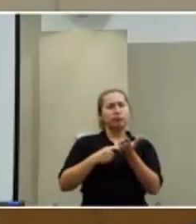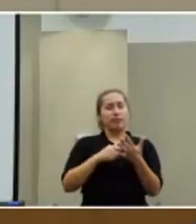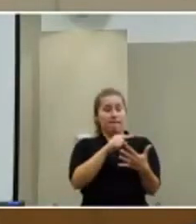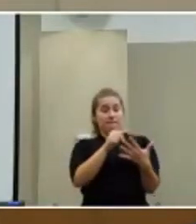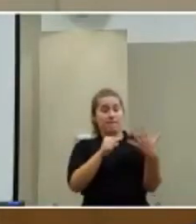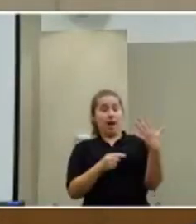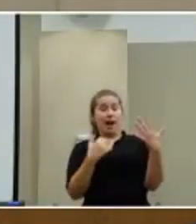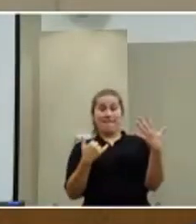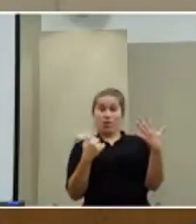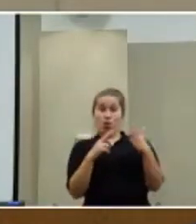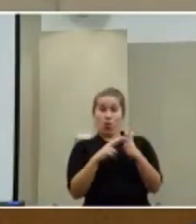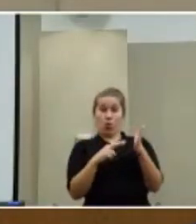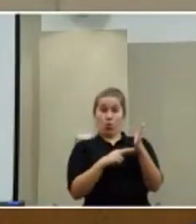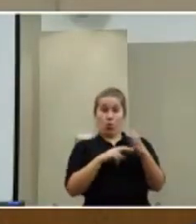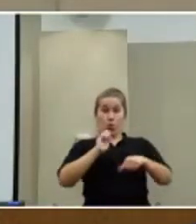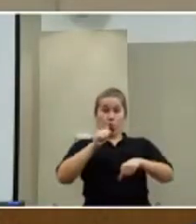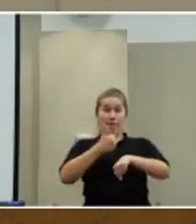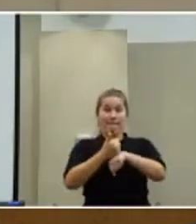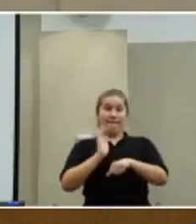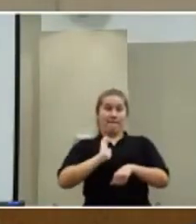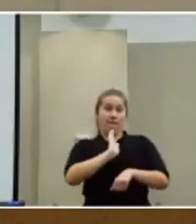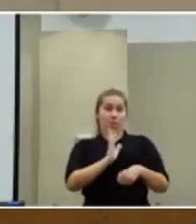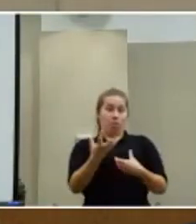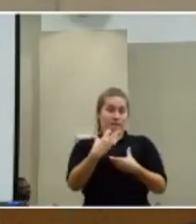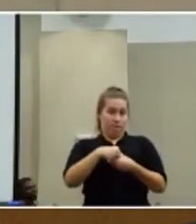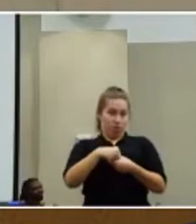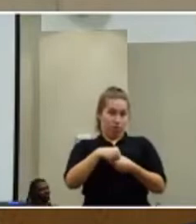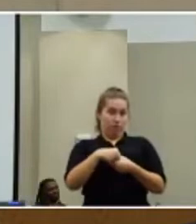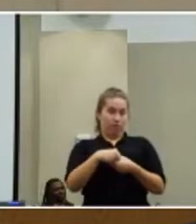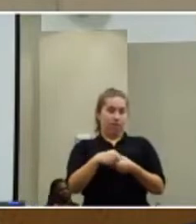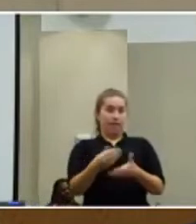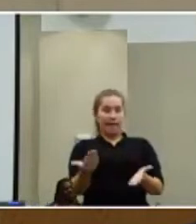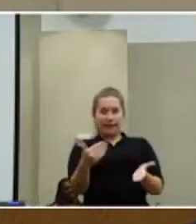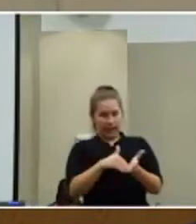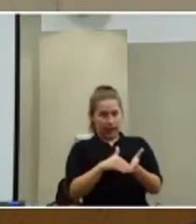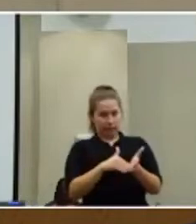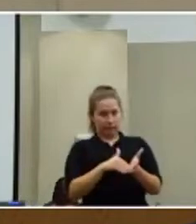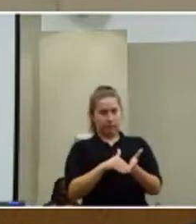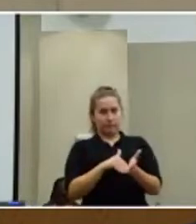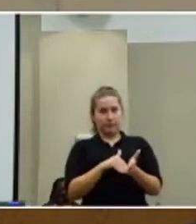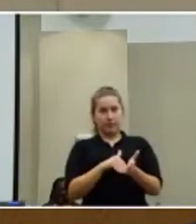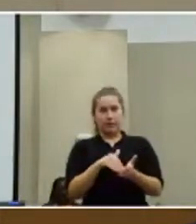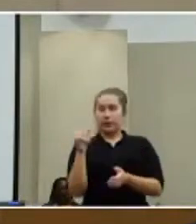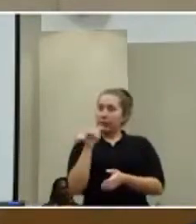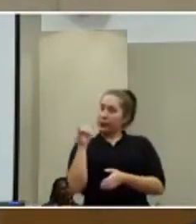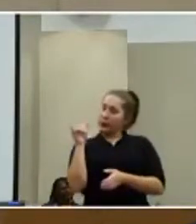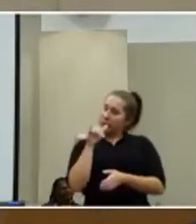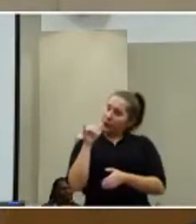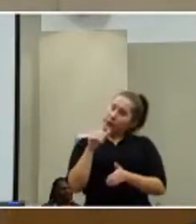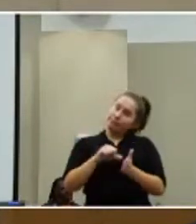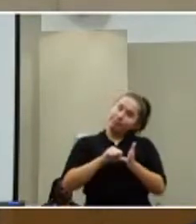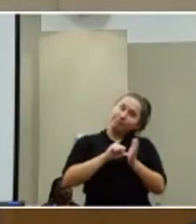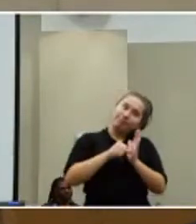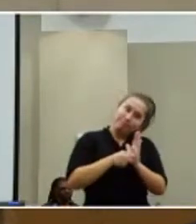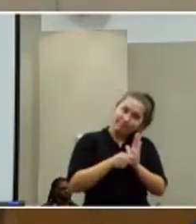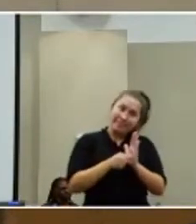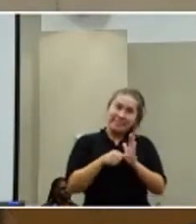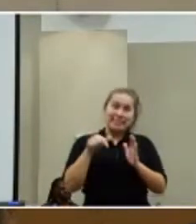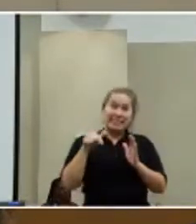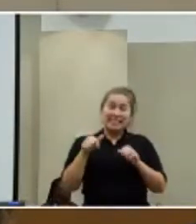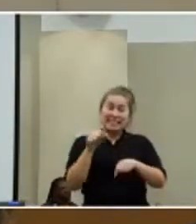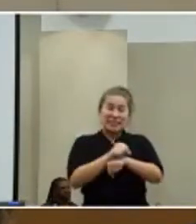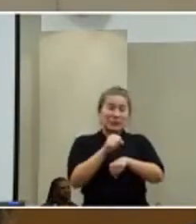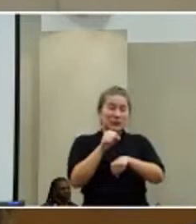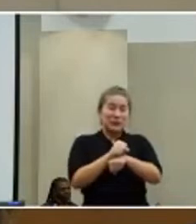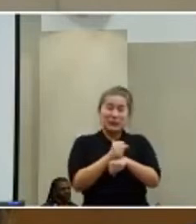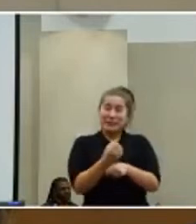current rulemakings that the board is involved in. Again, I can't overstate what a job this is for